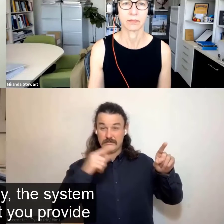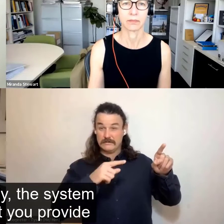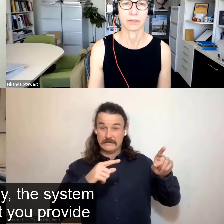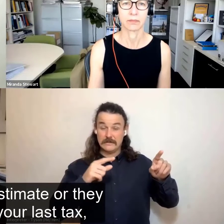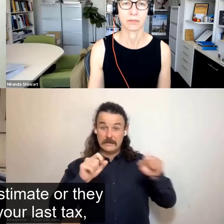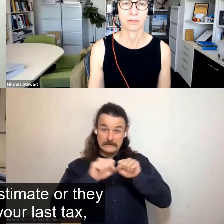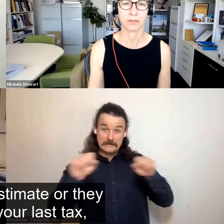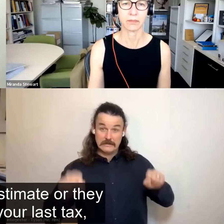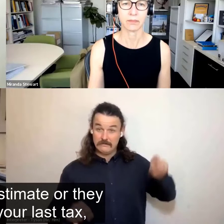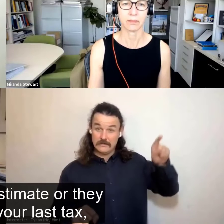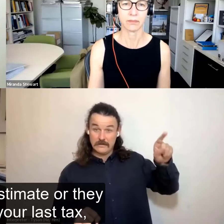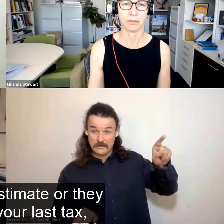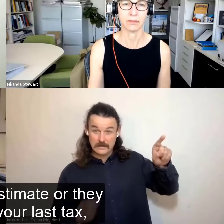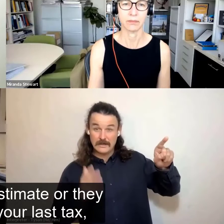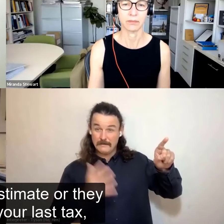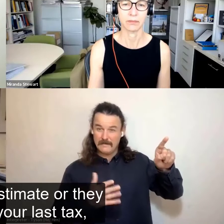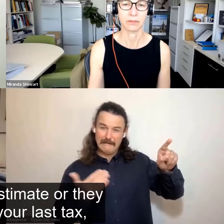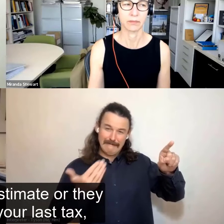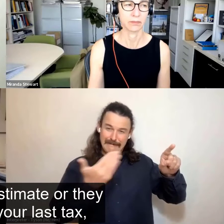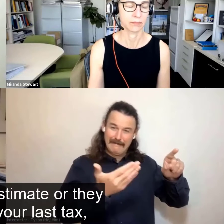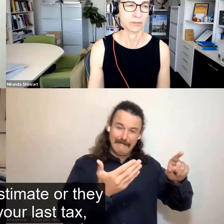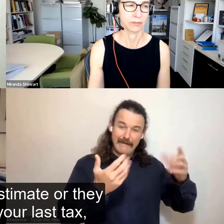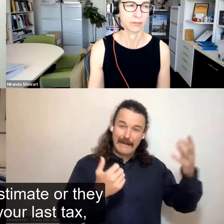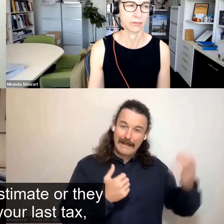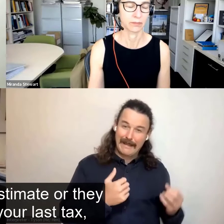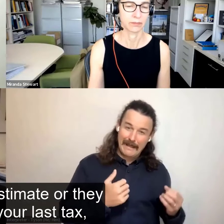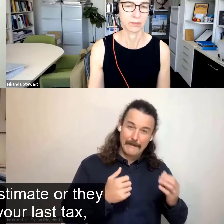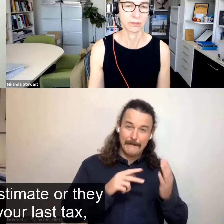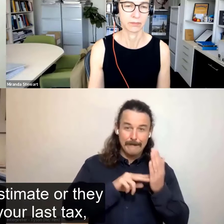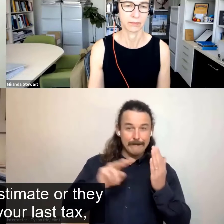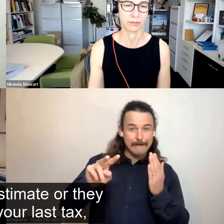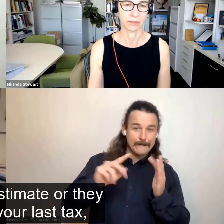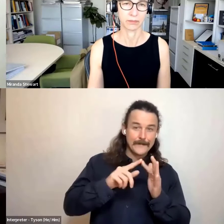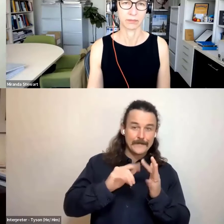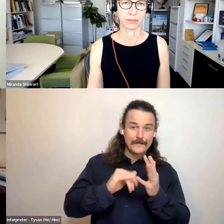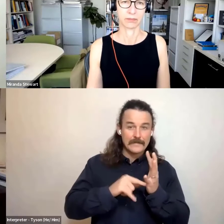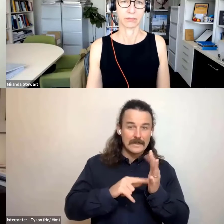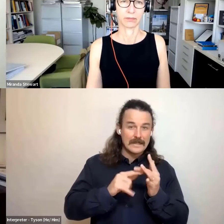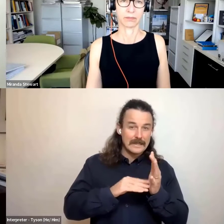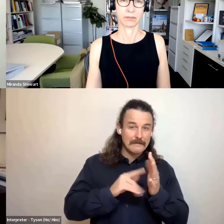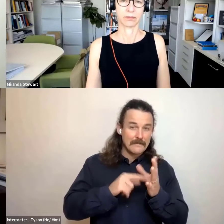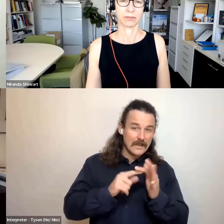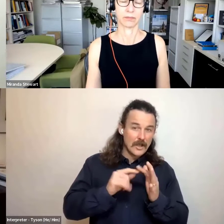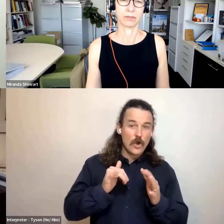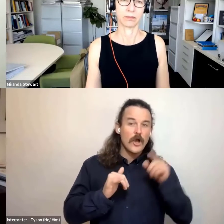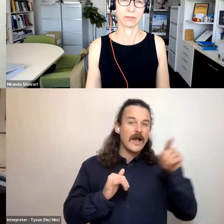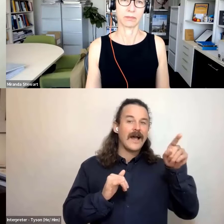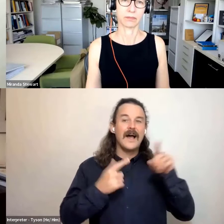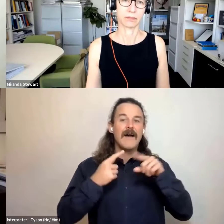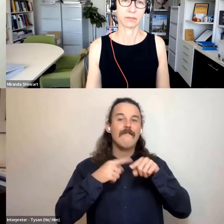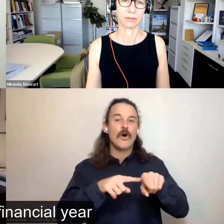you provide an income estimate, or they take it off your last tax,